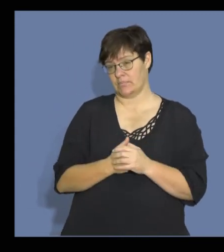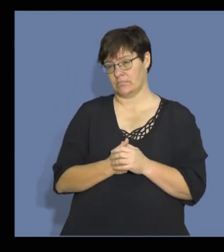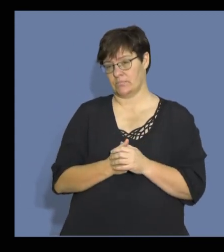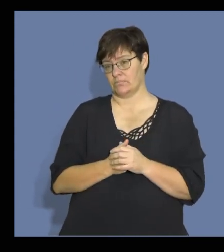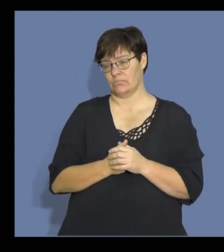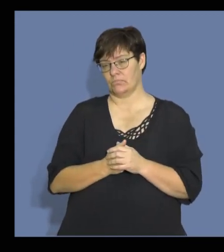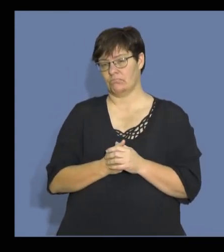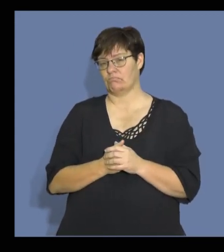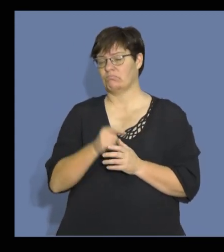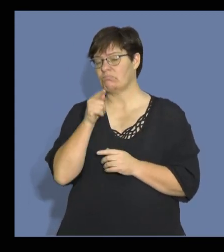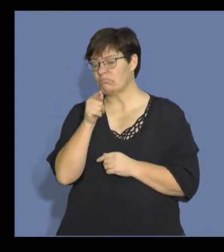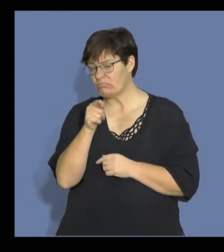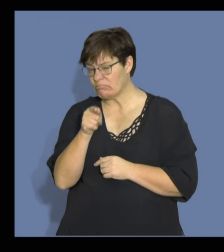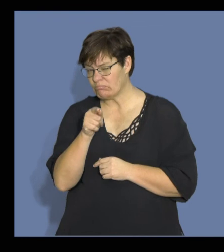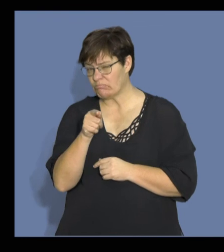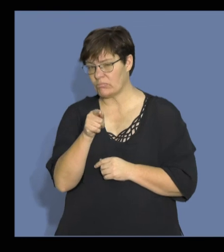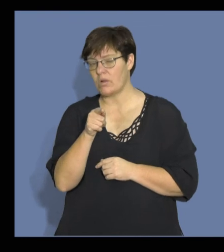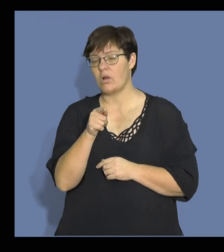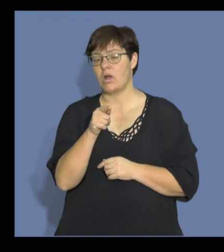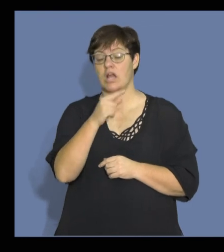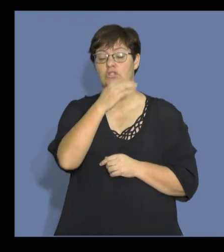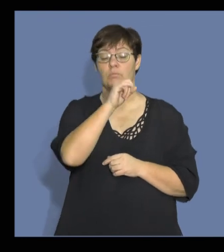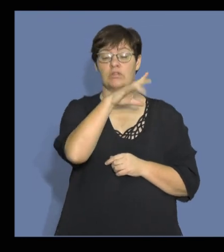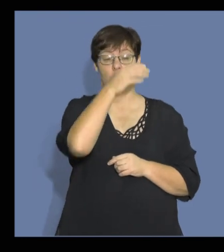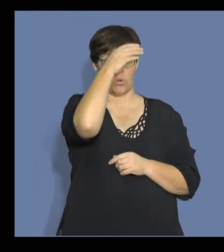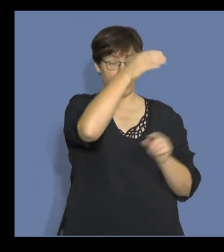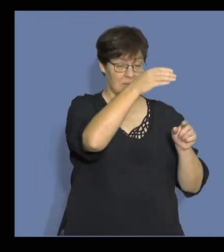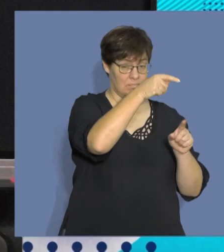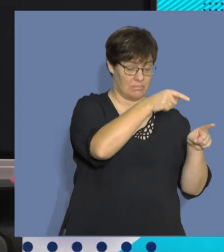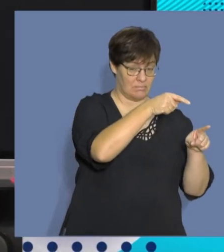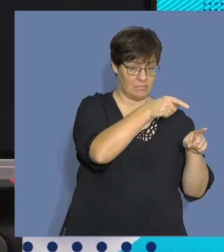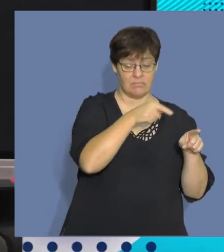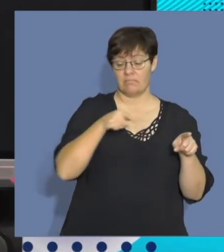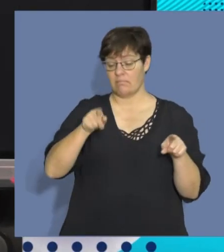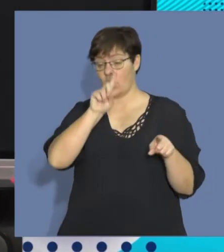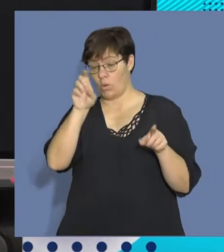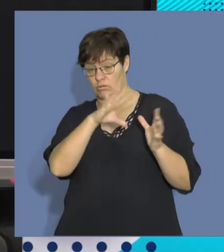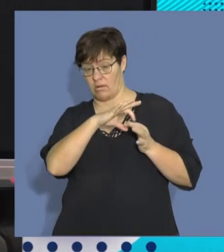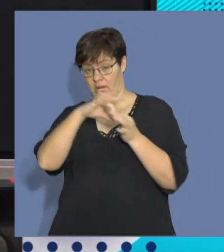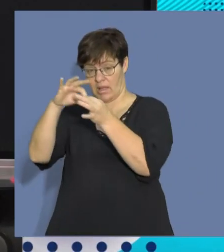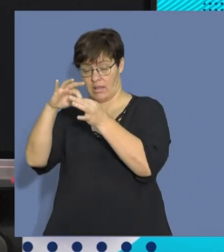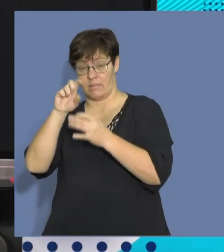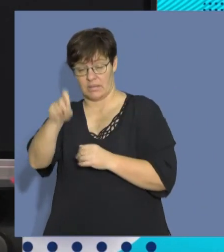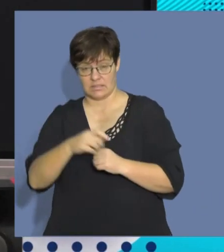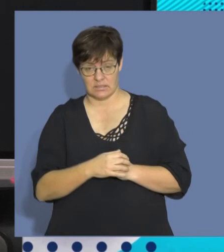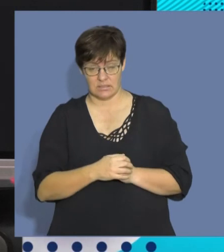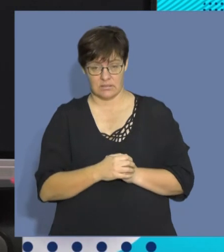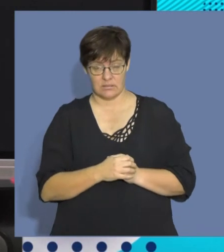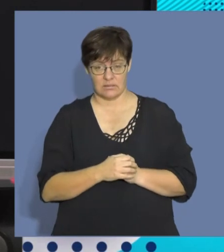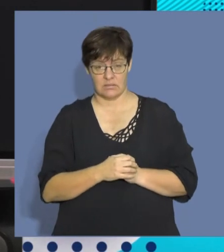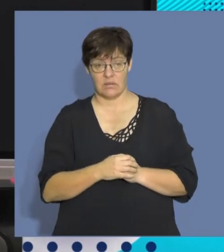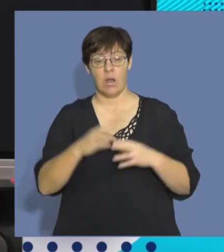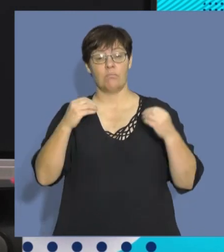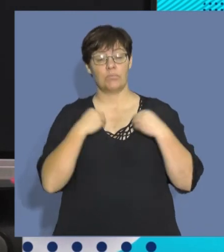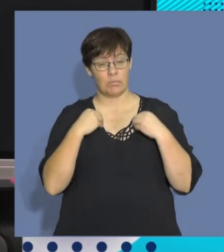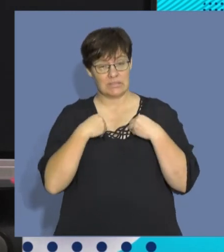Now, this is where we have to link our geometry concepts into the question. And we're going to have to